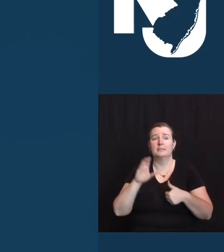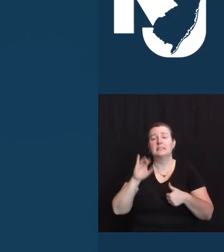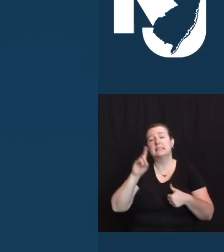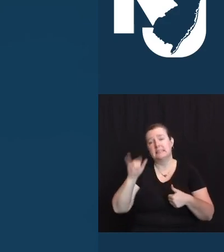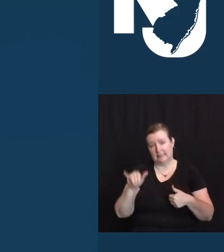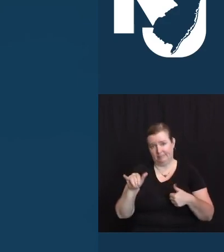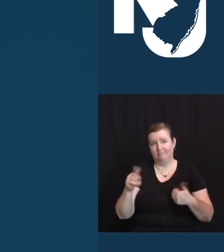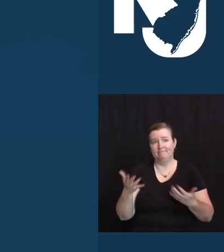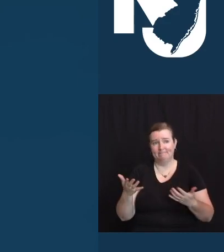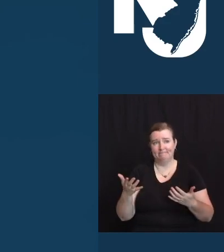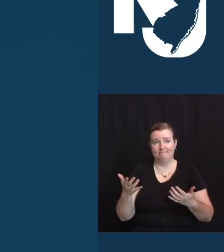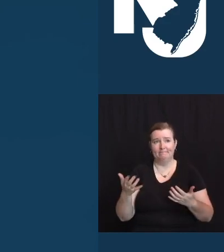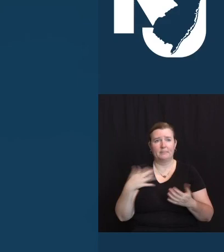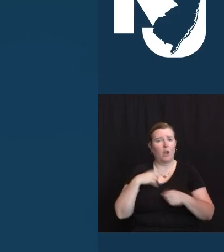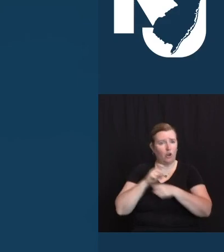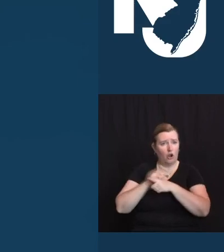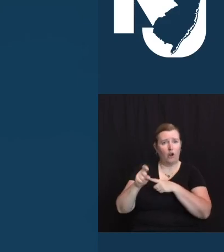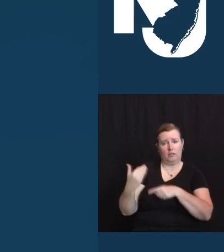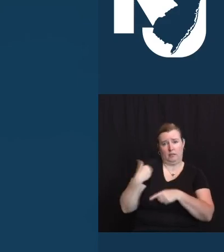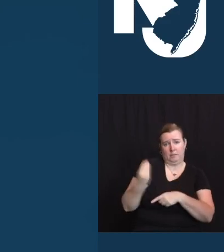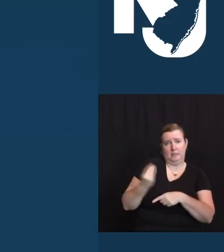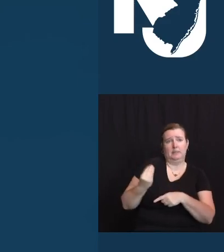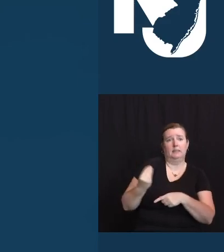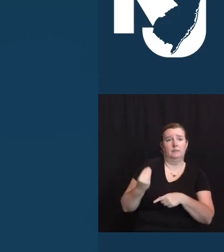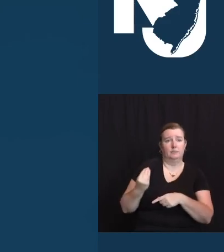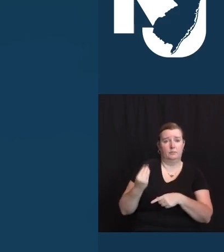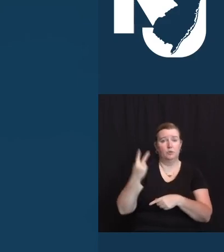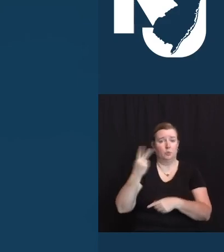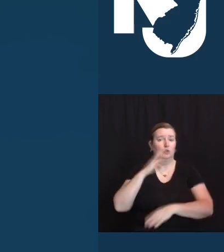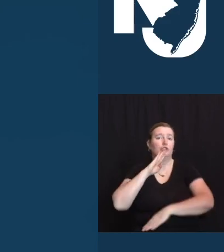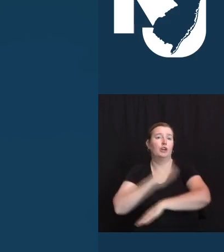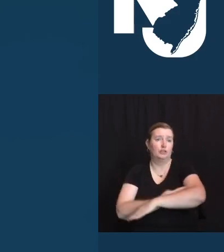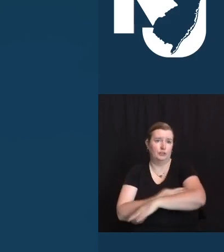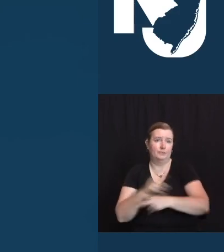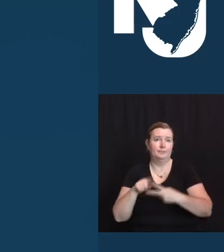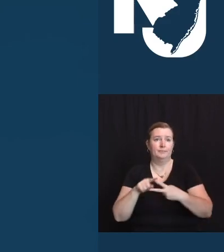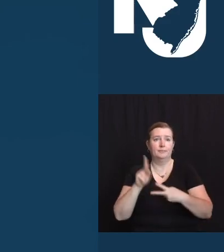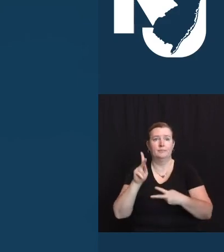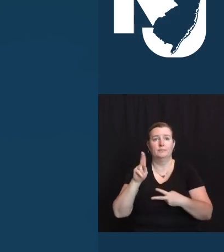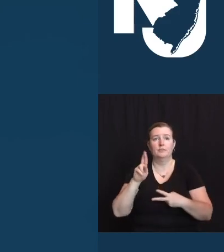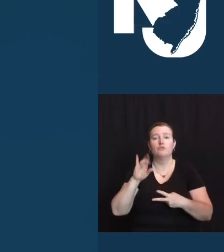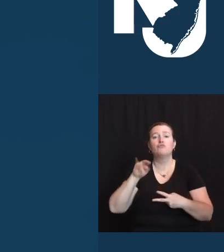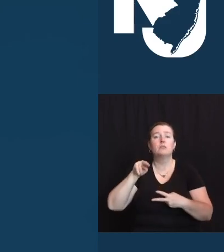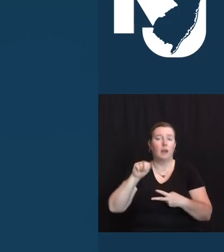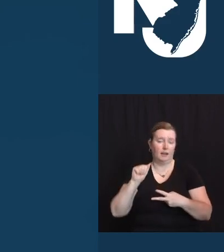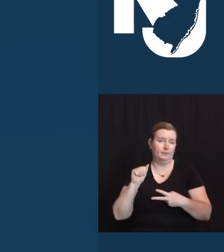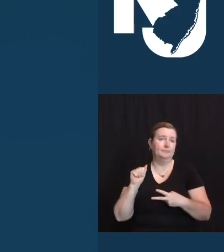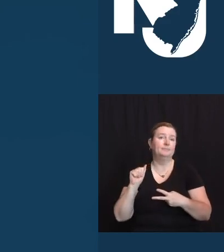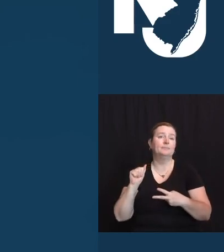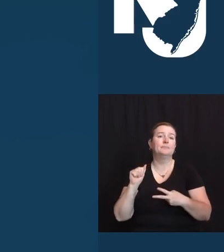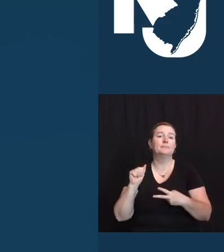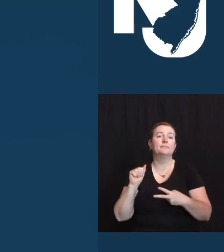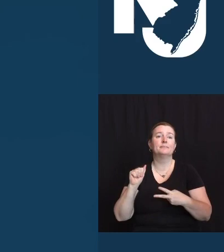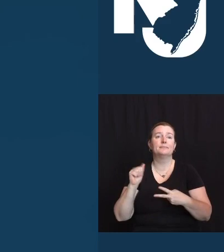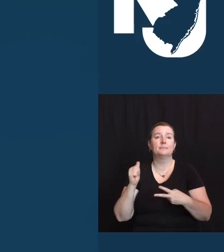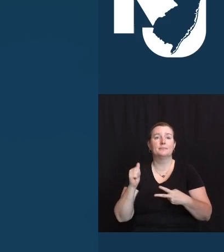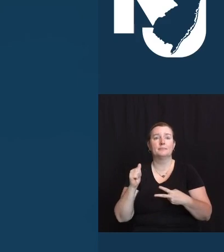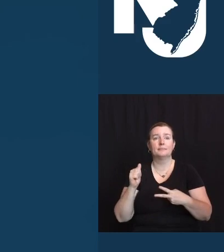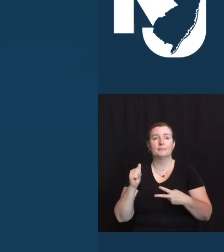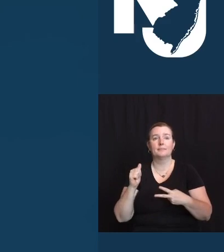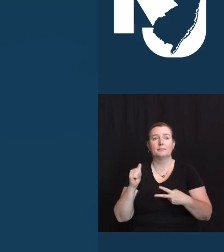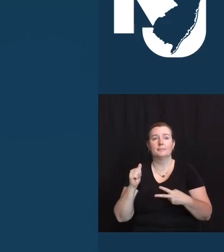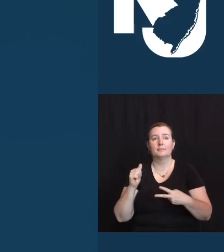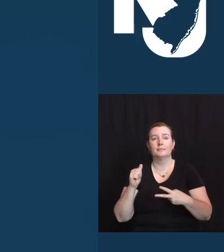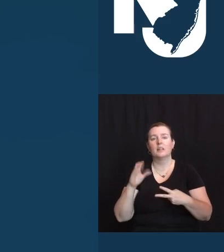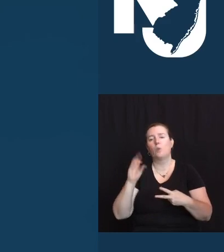on Monday, and daughters Christina. Christina's a junior in the hospitality school at Cornell University. I think the nation's, if